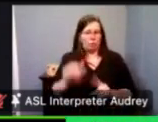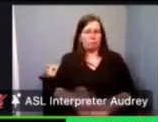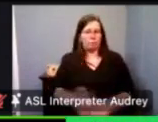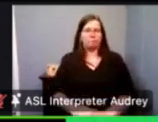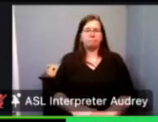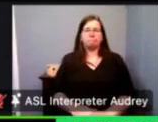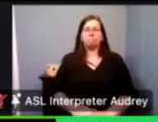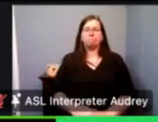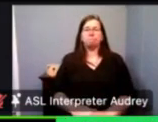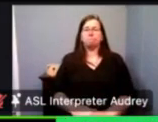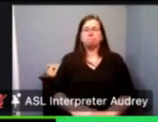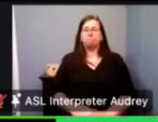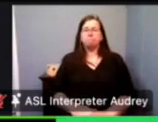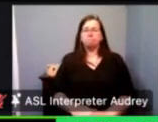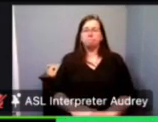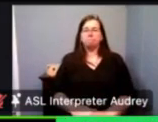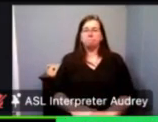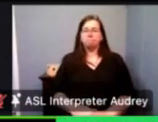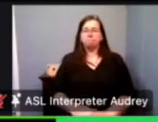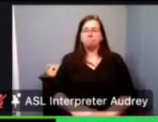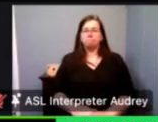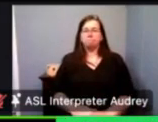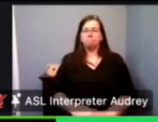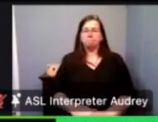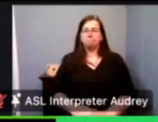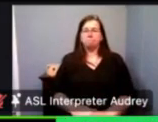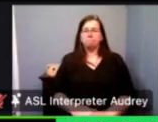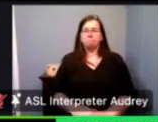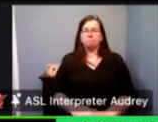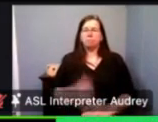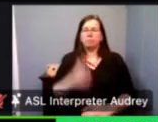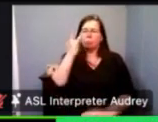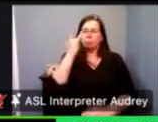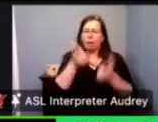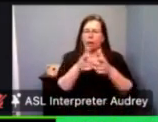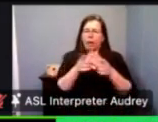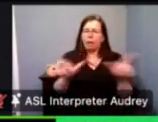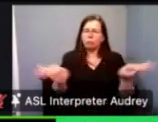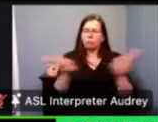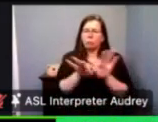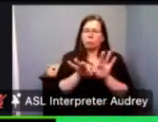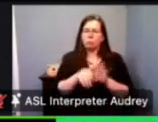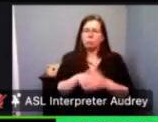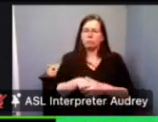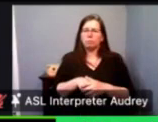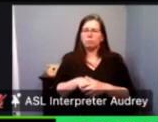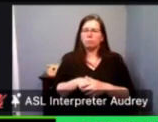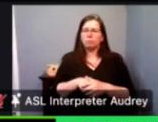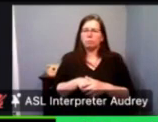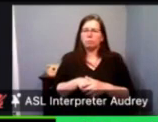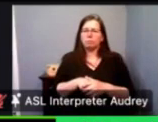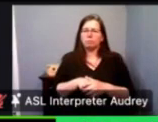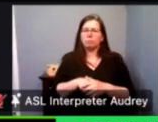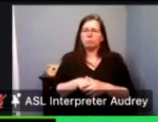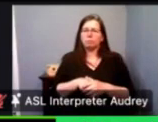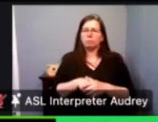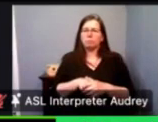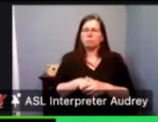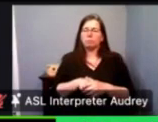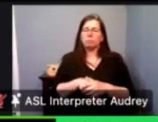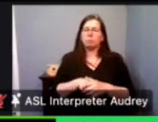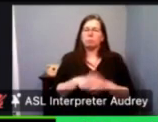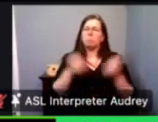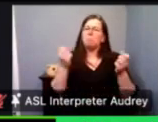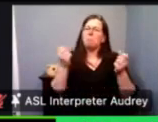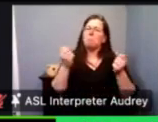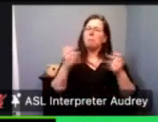Okay, so why is language, why does it matter, the language that we use? A lot of people just